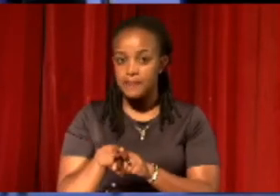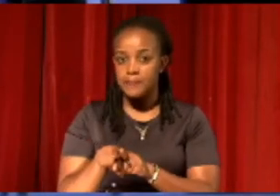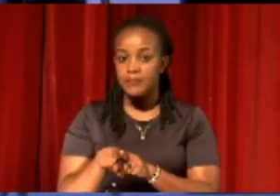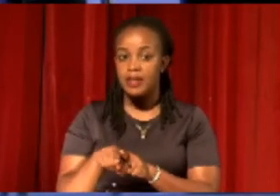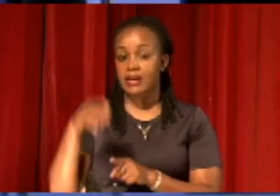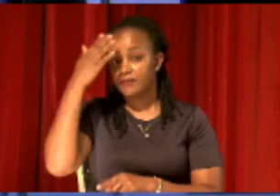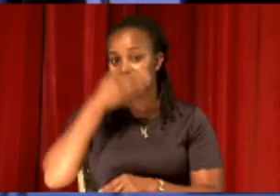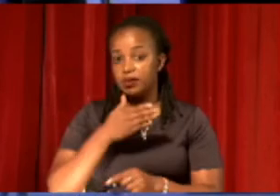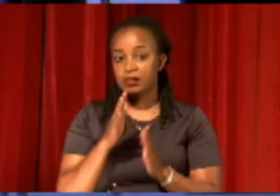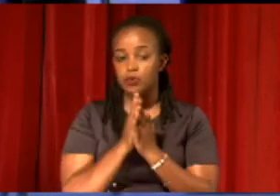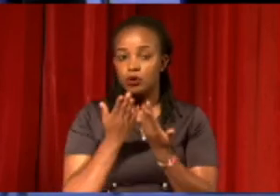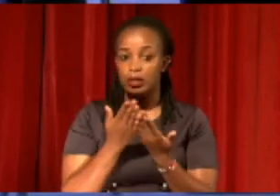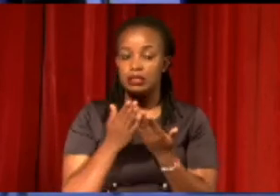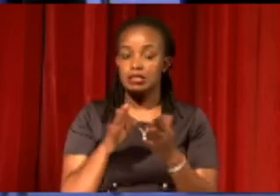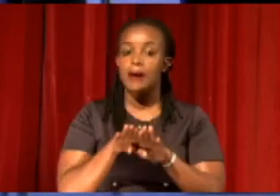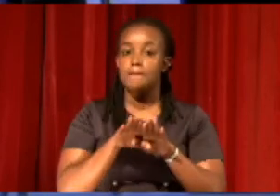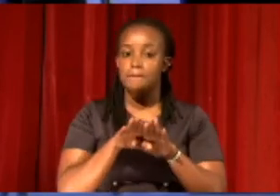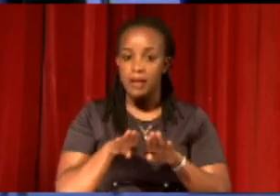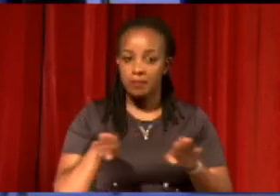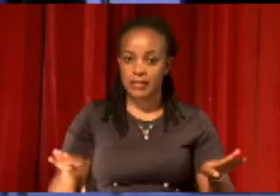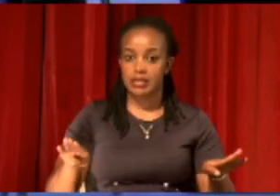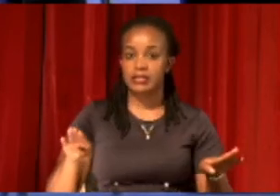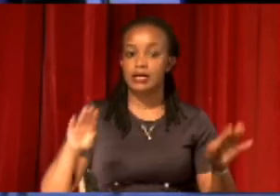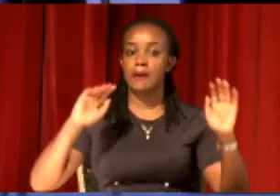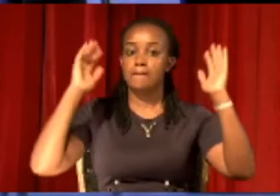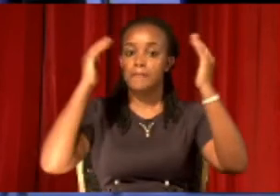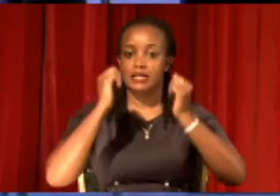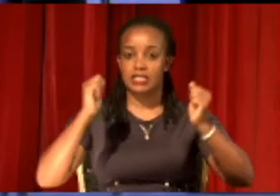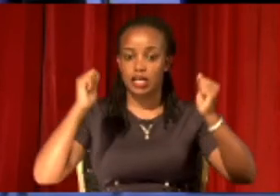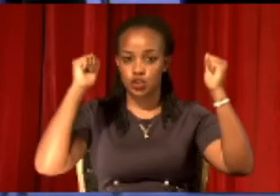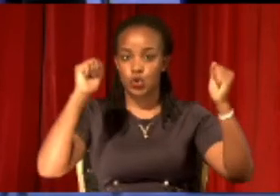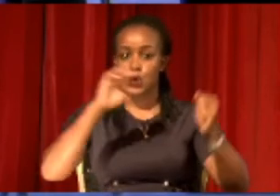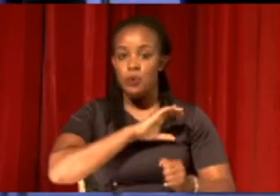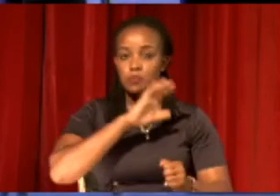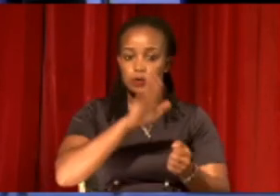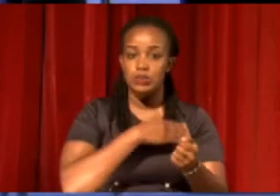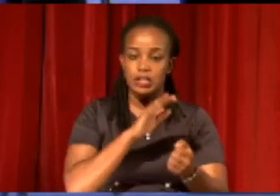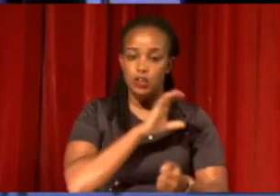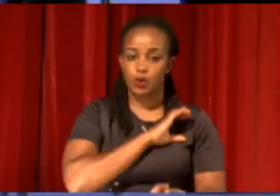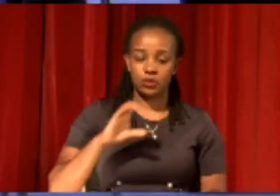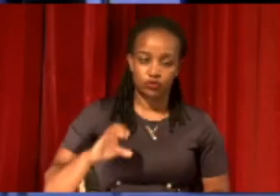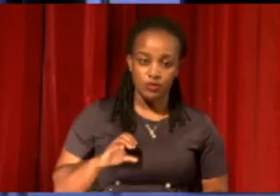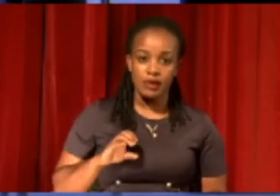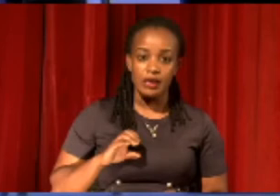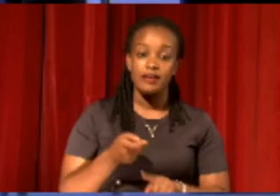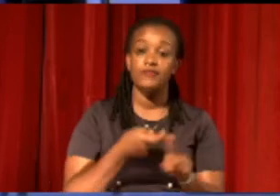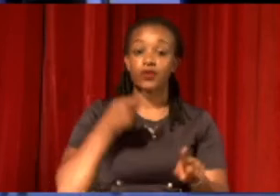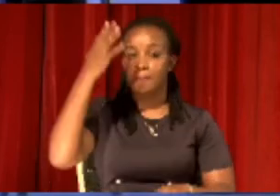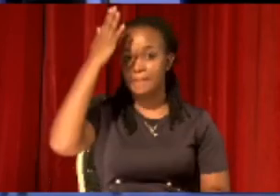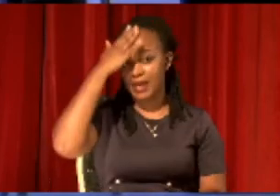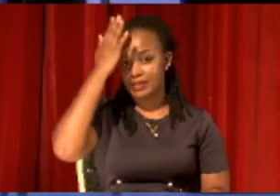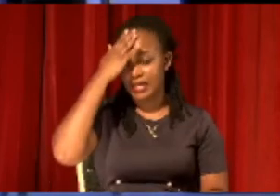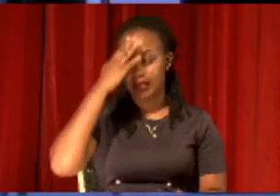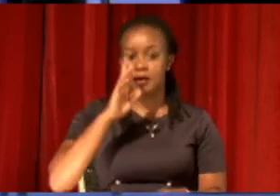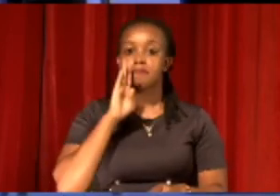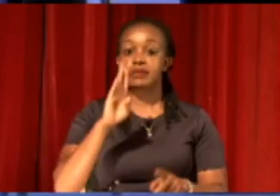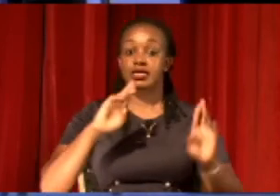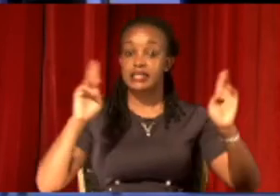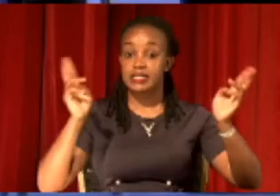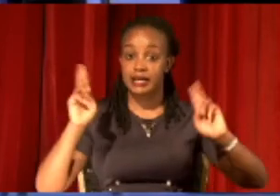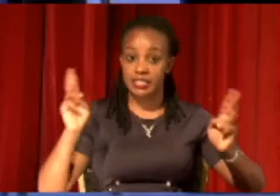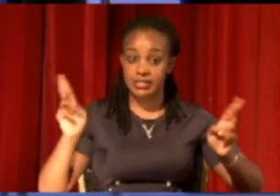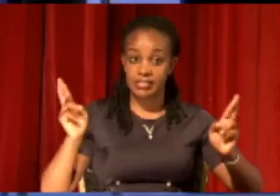Facebook, it's the full name, Permanent Presidential Music Commission. Okay. Right. And the call-outs will be coming out from Monday, staggered to the